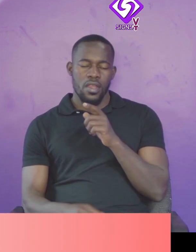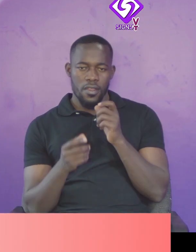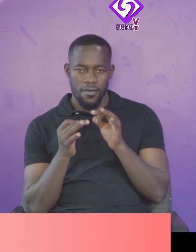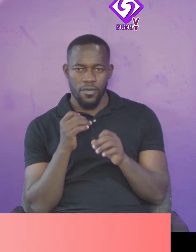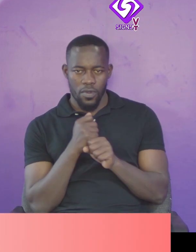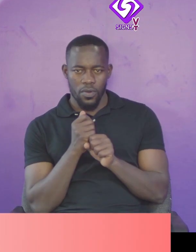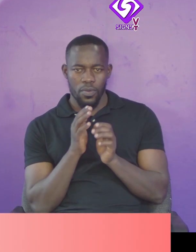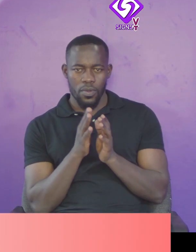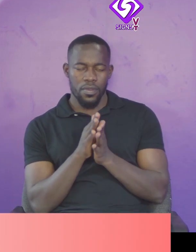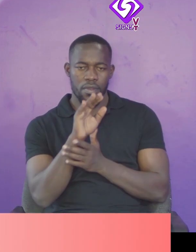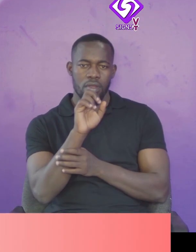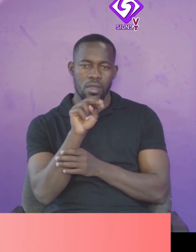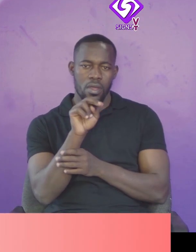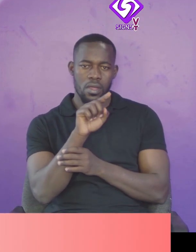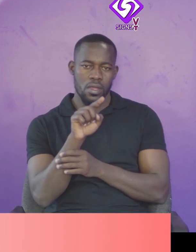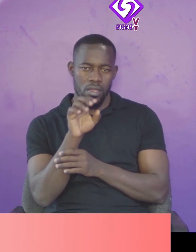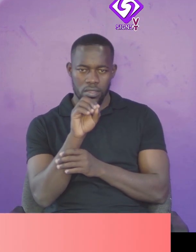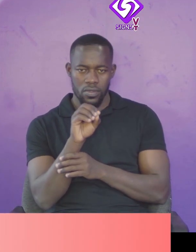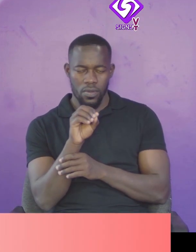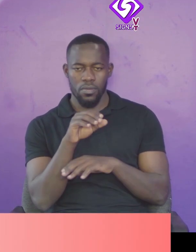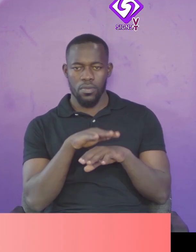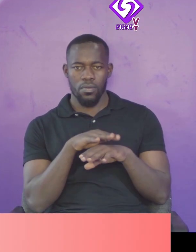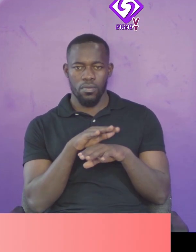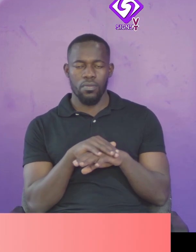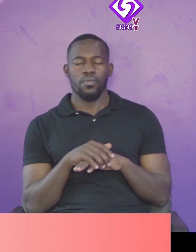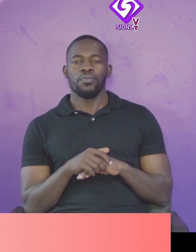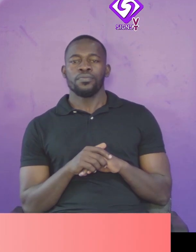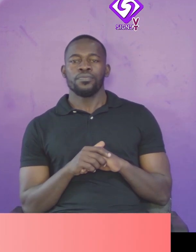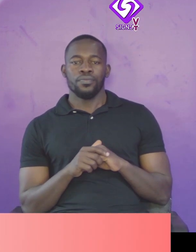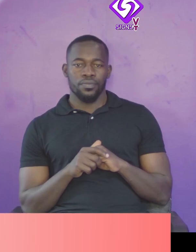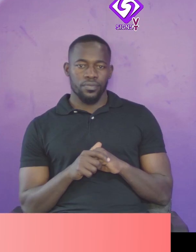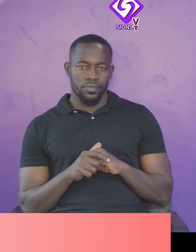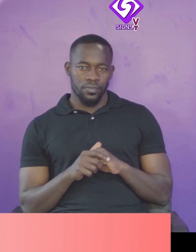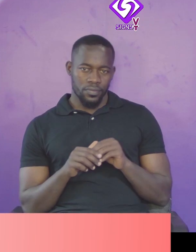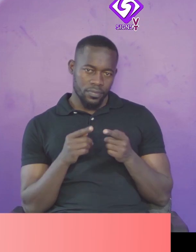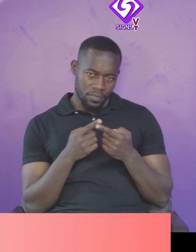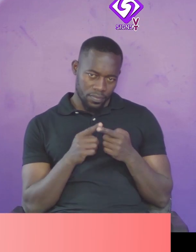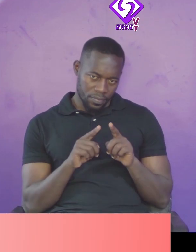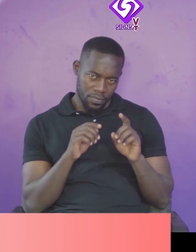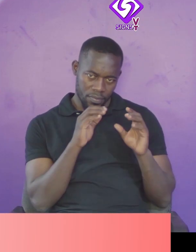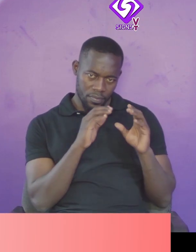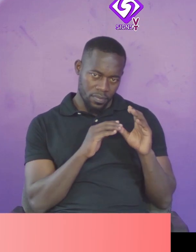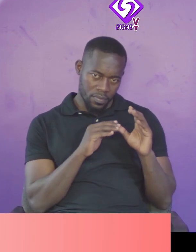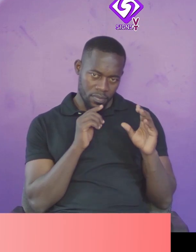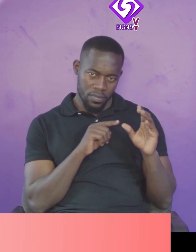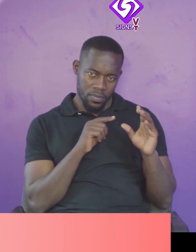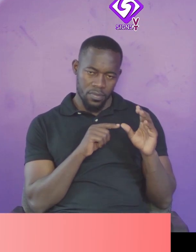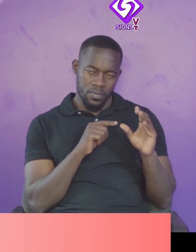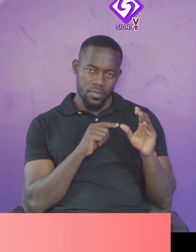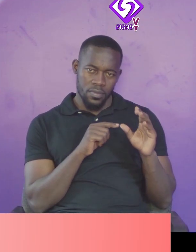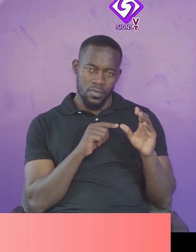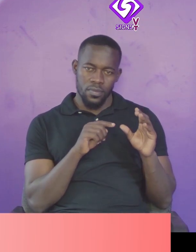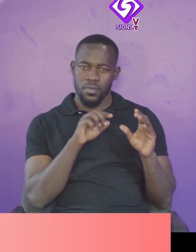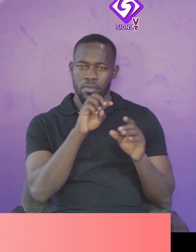James, it becomes so good. Remember also, still talking of Chelsea, there was some news that